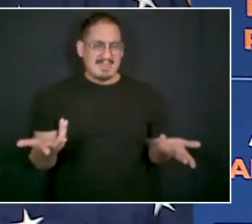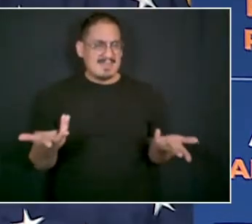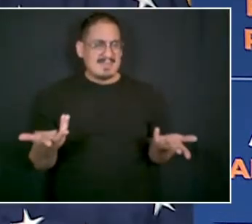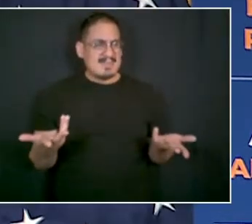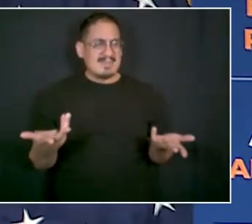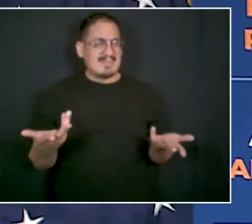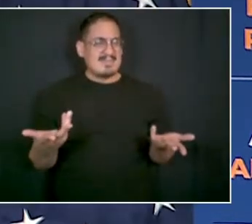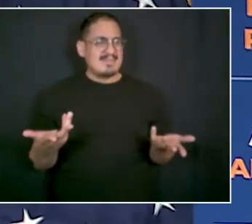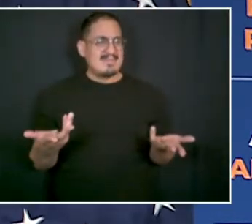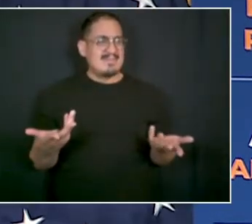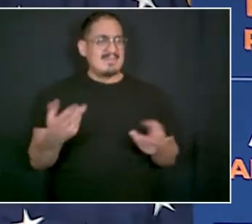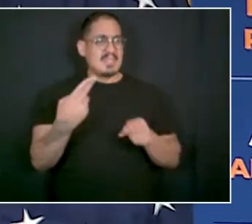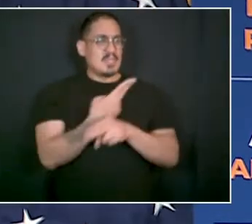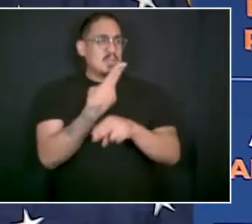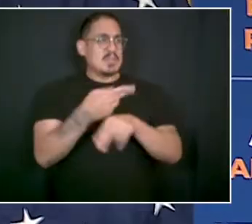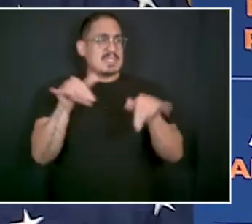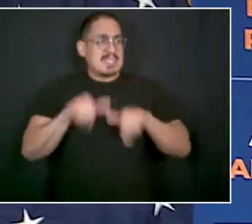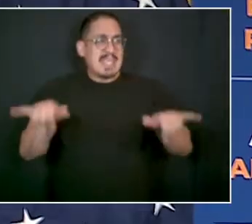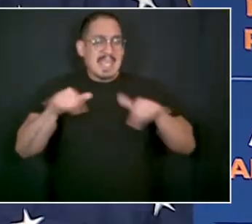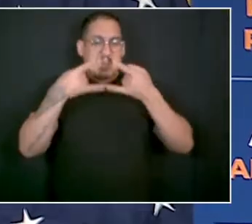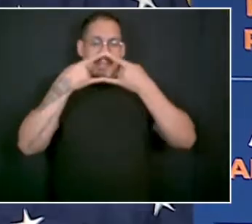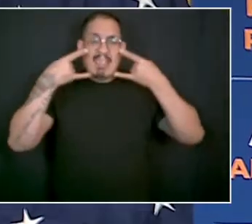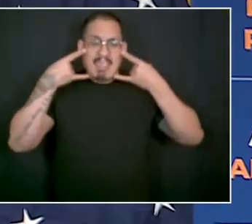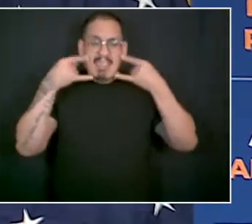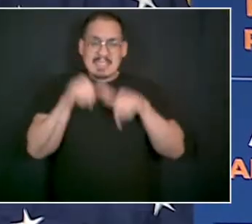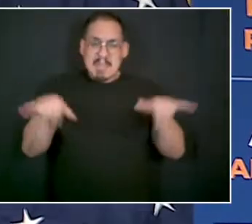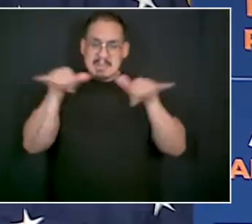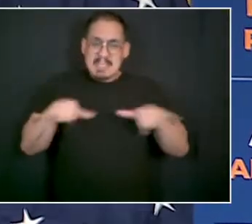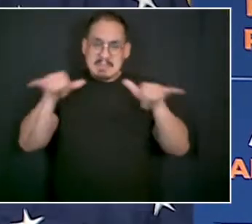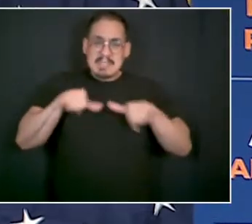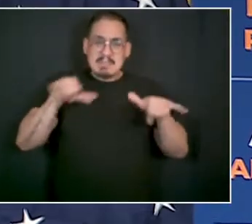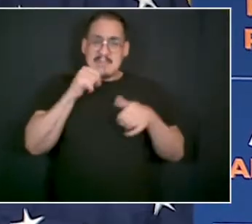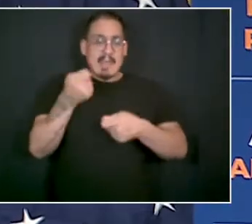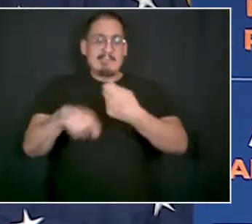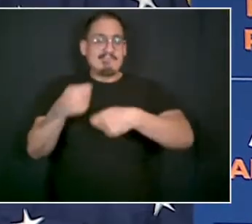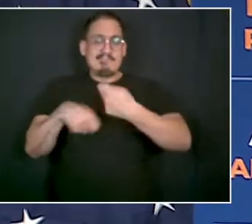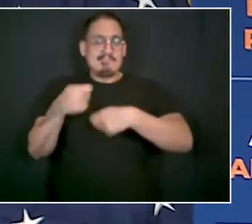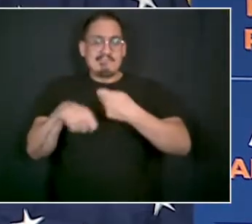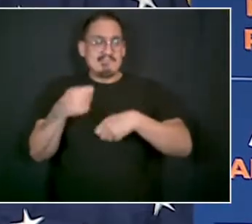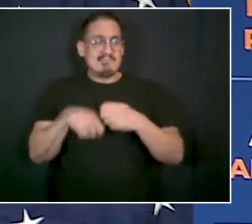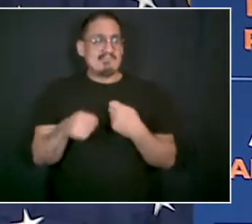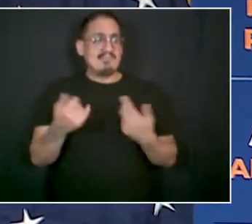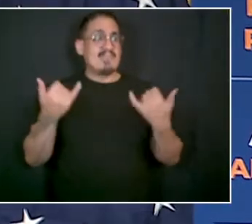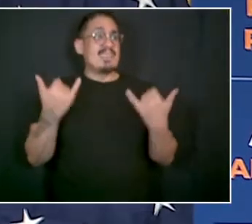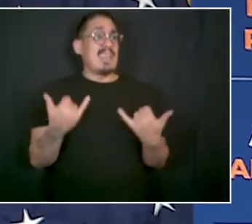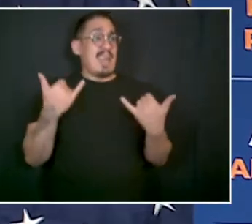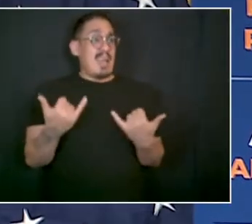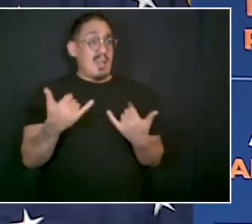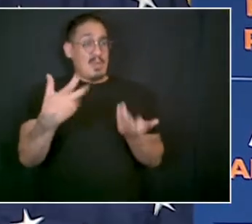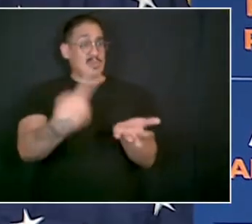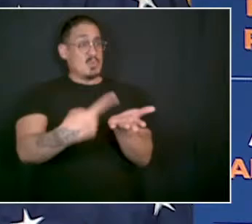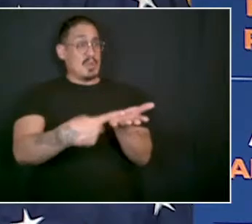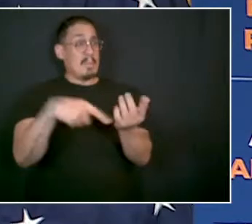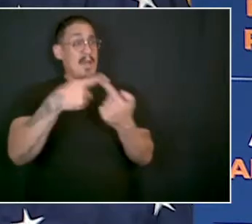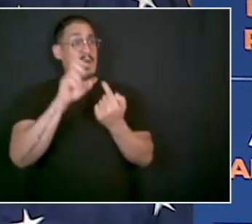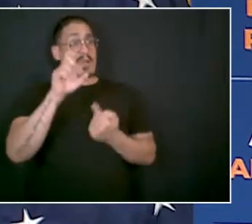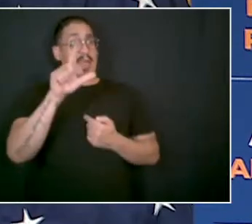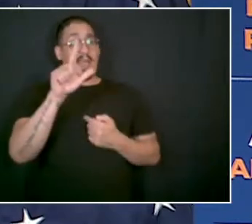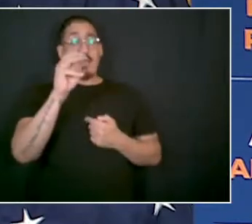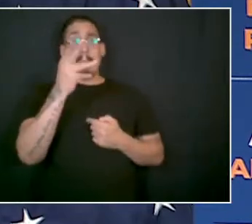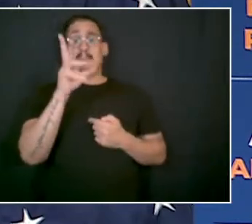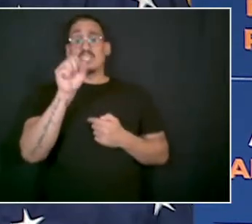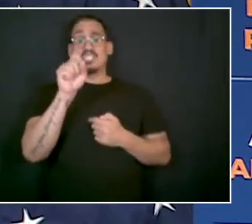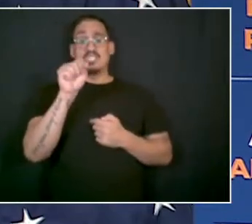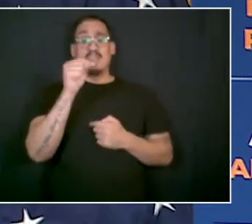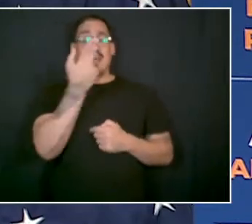weeks. And then many people miss. You talk about Elmhurst Hospital. It was because of